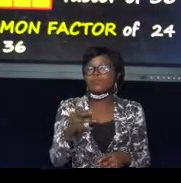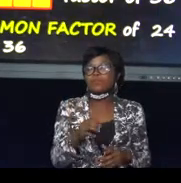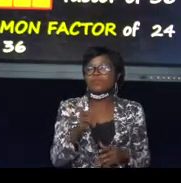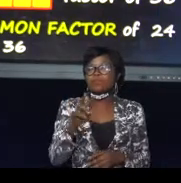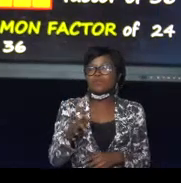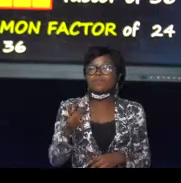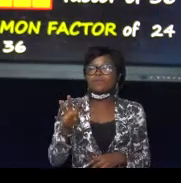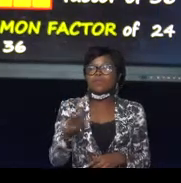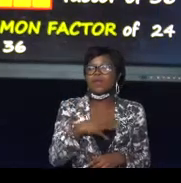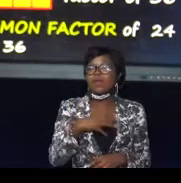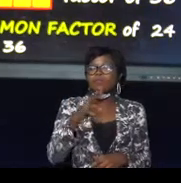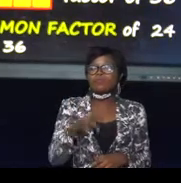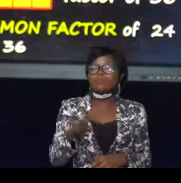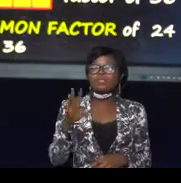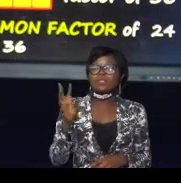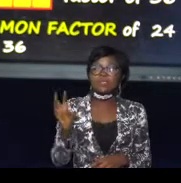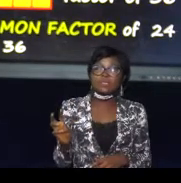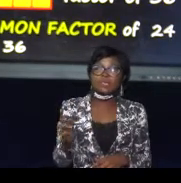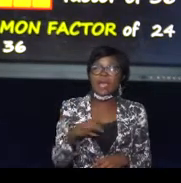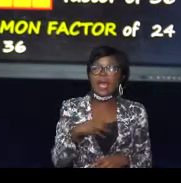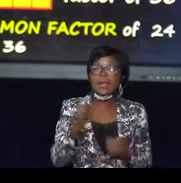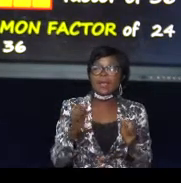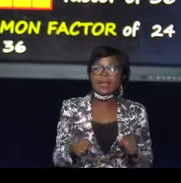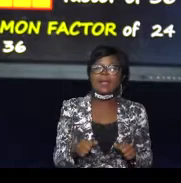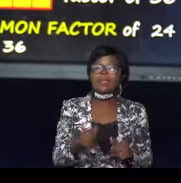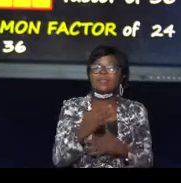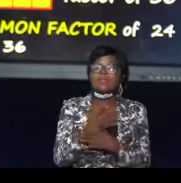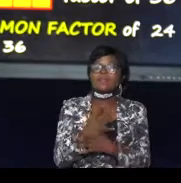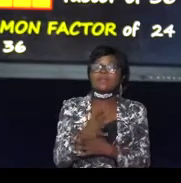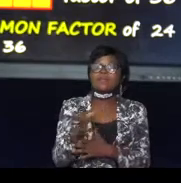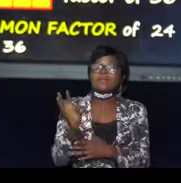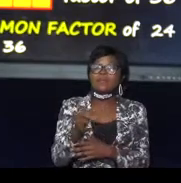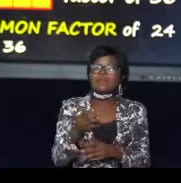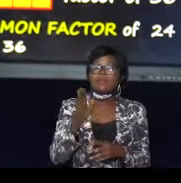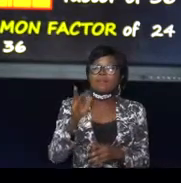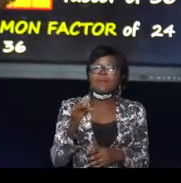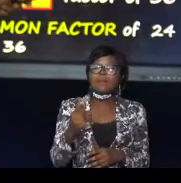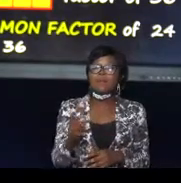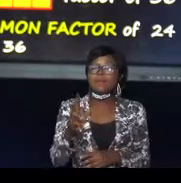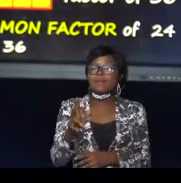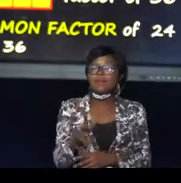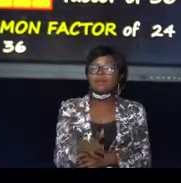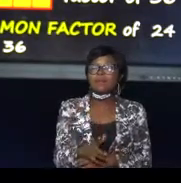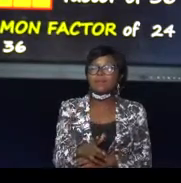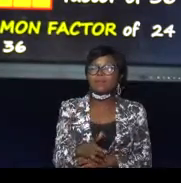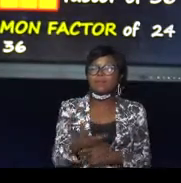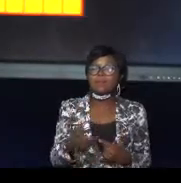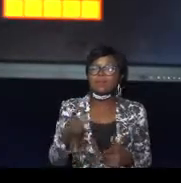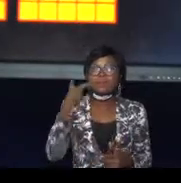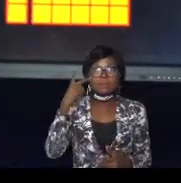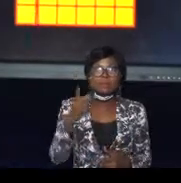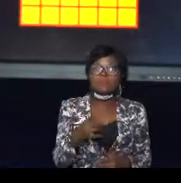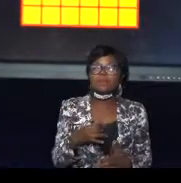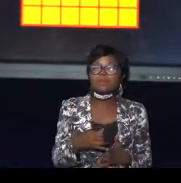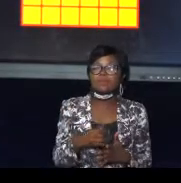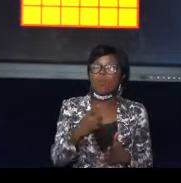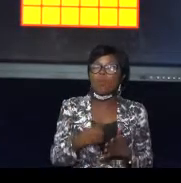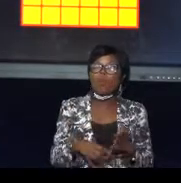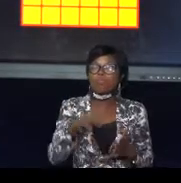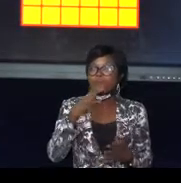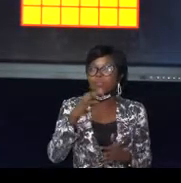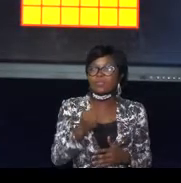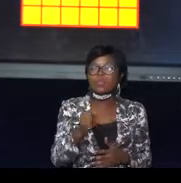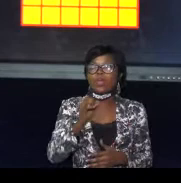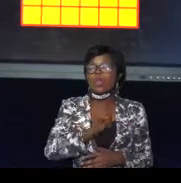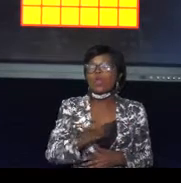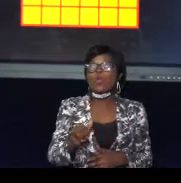common factor of 24 and 36 because I can divide them by 3 and there will be no remainder because there's no extra squares. Let's see.